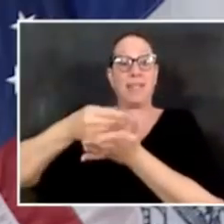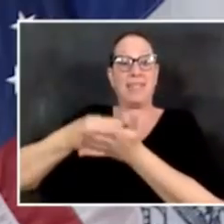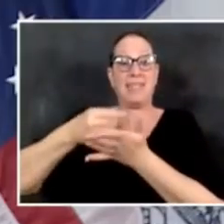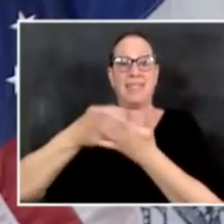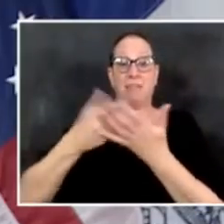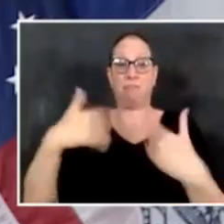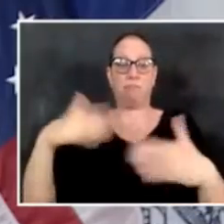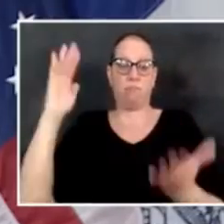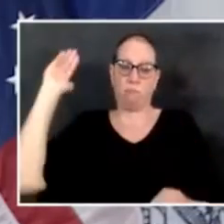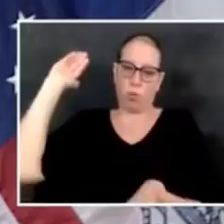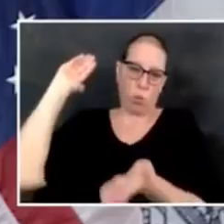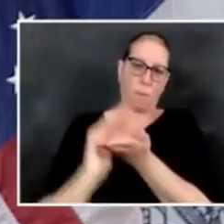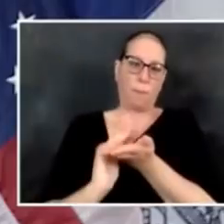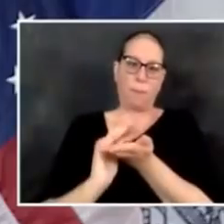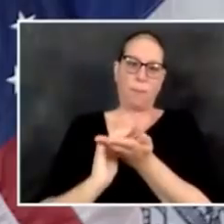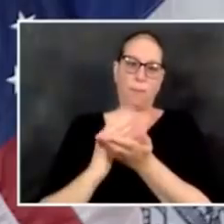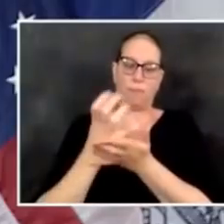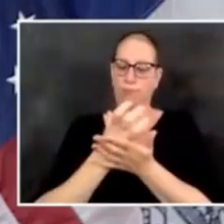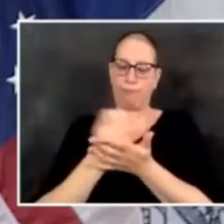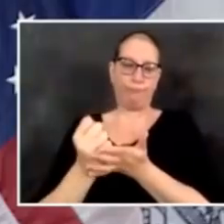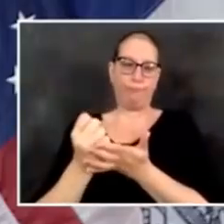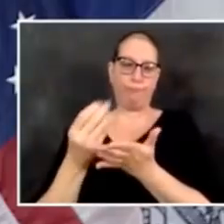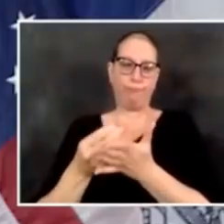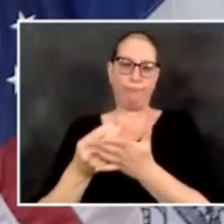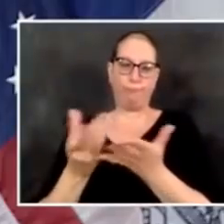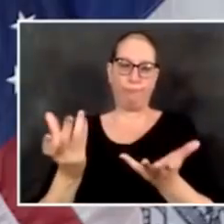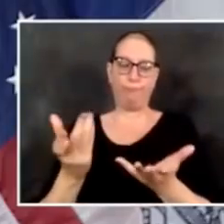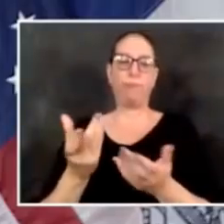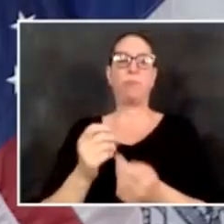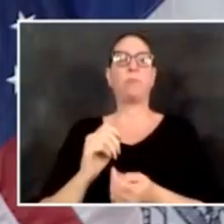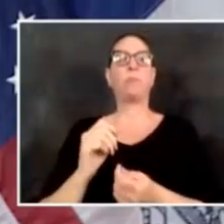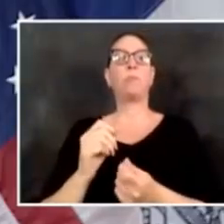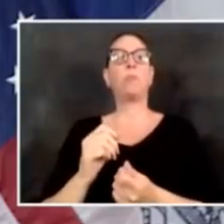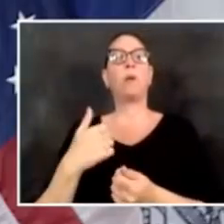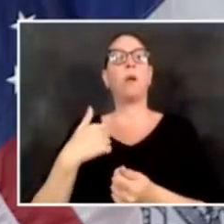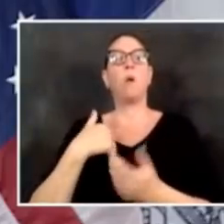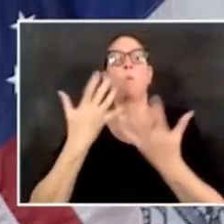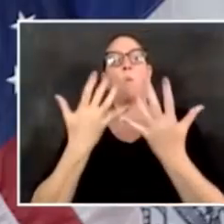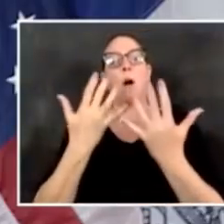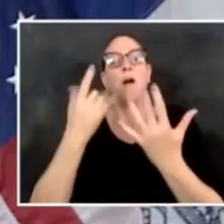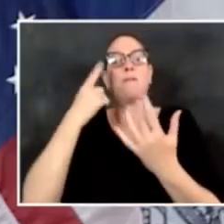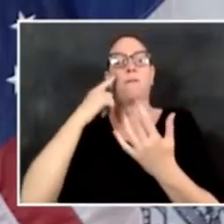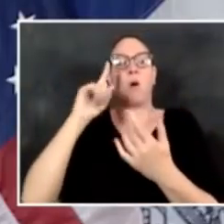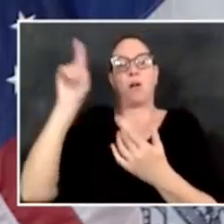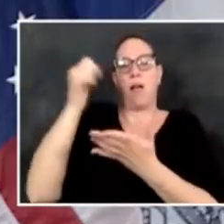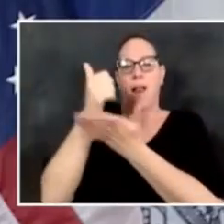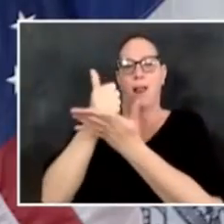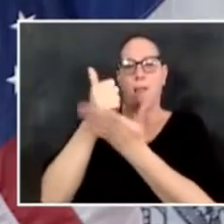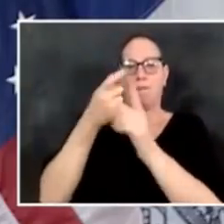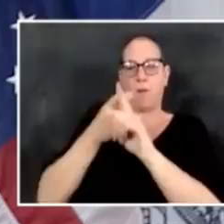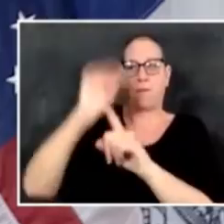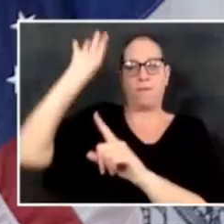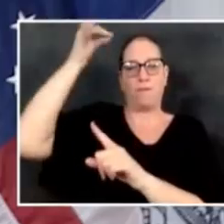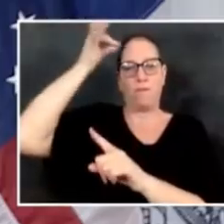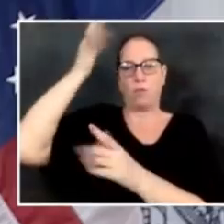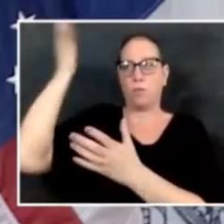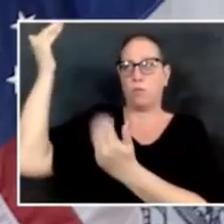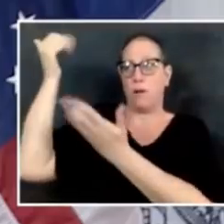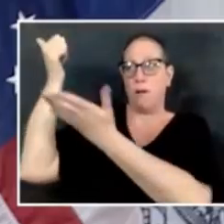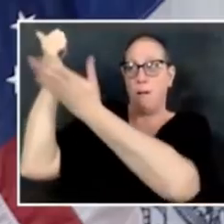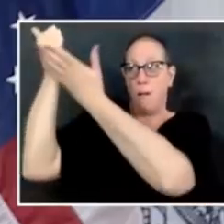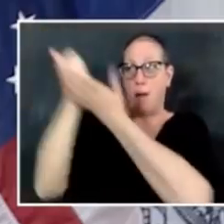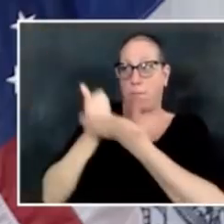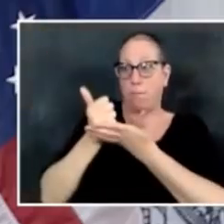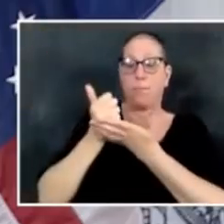seen in decades. And we need to make sure we help people. We also need to make sure that we can keep